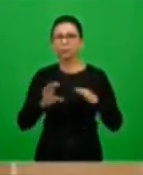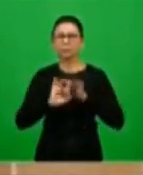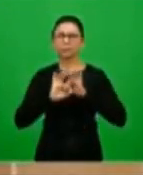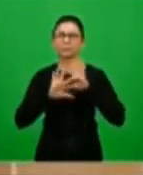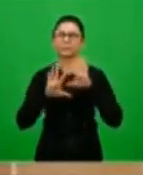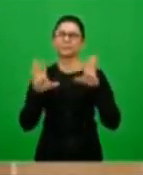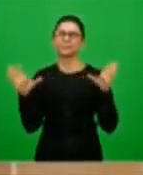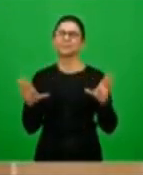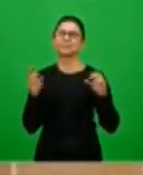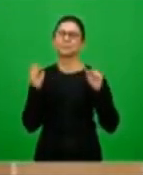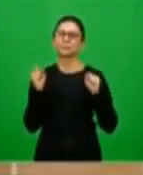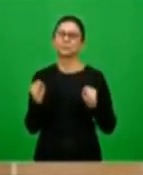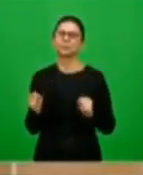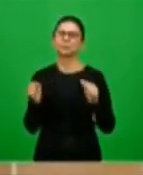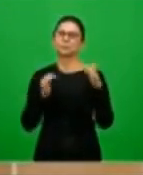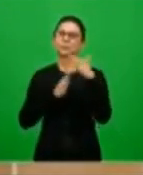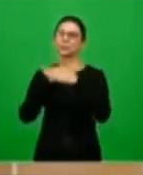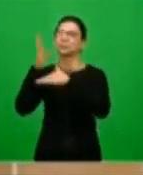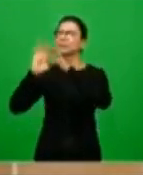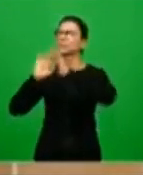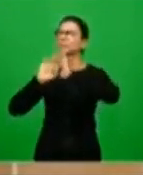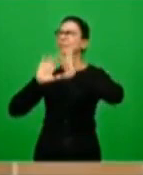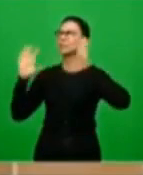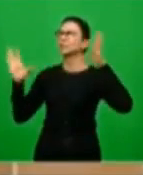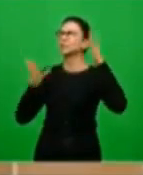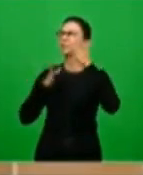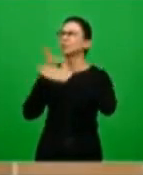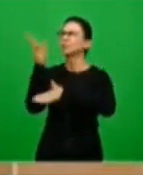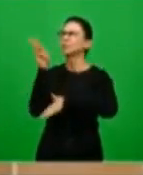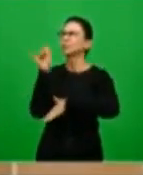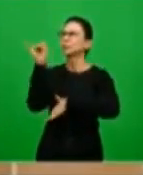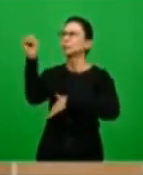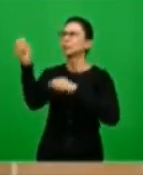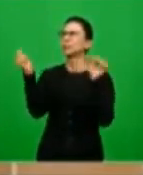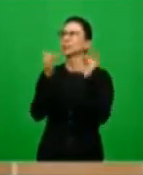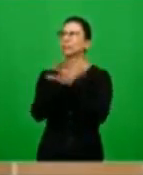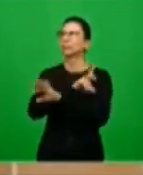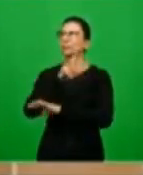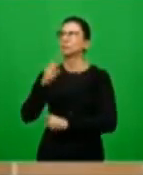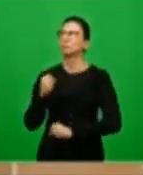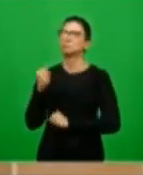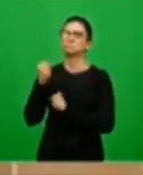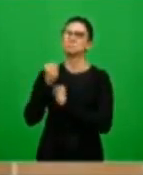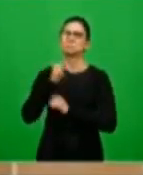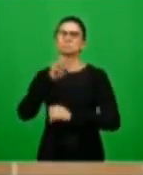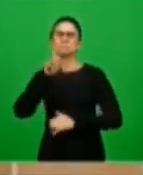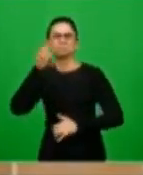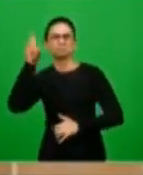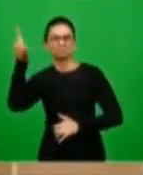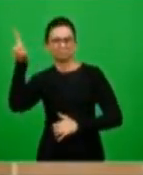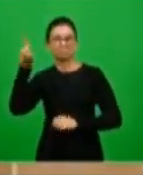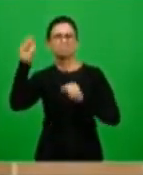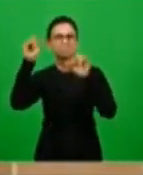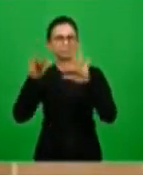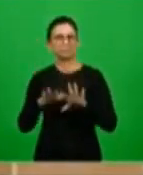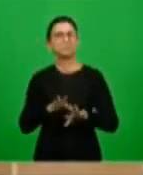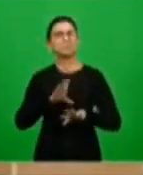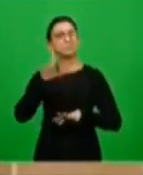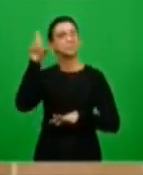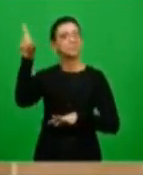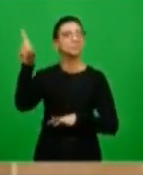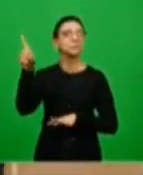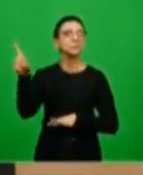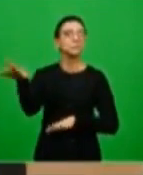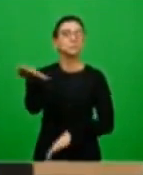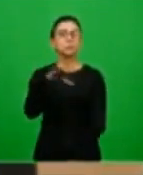that a new and living path that give us now access to the throne of grace, to the glory of God, to the power of God. What is the